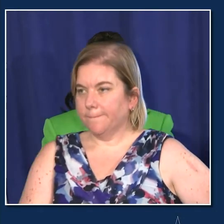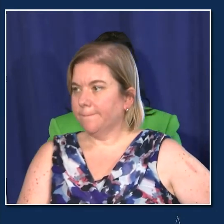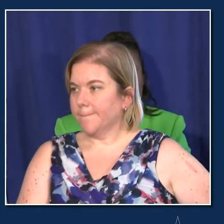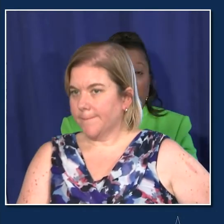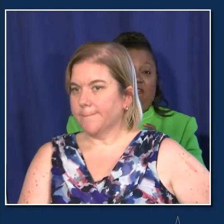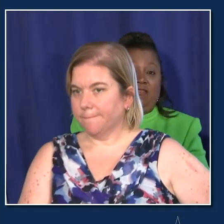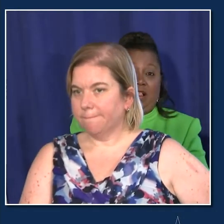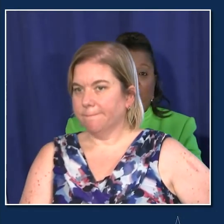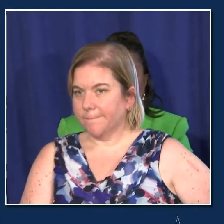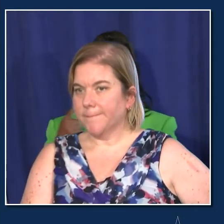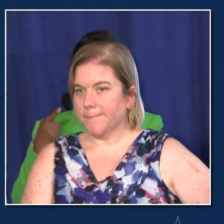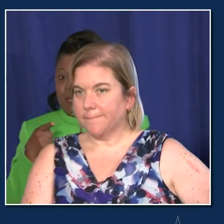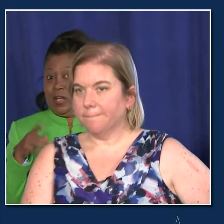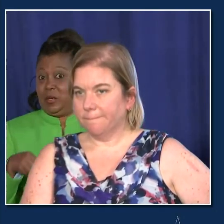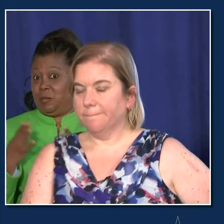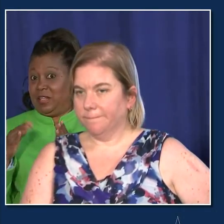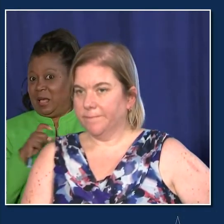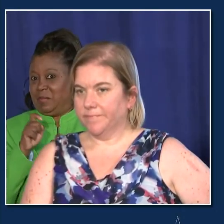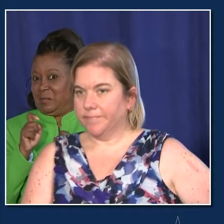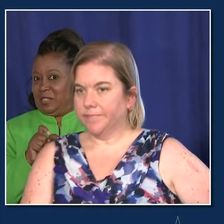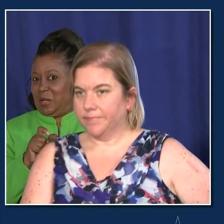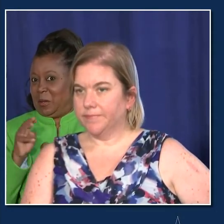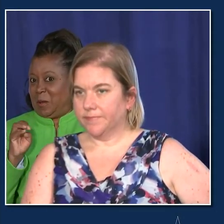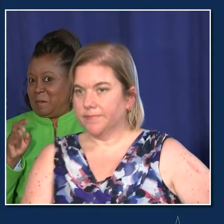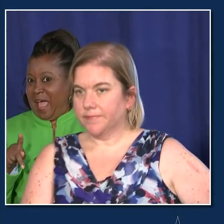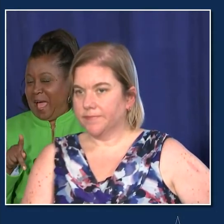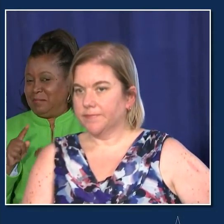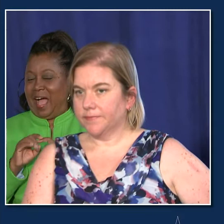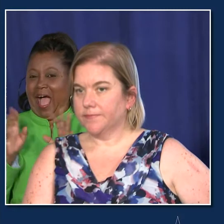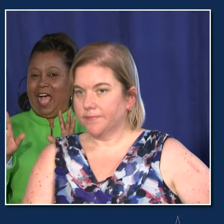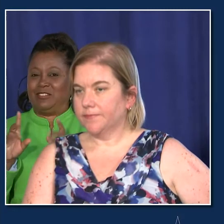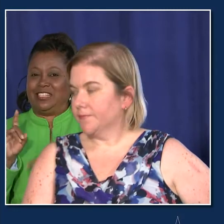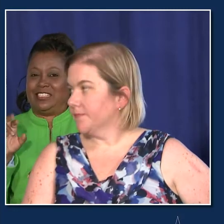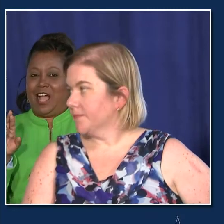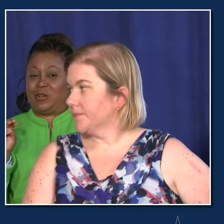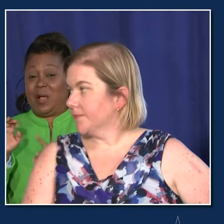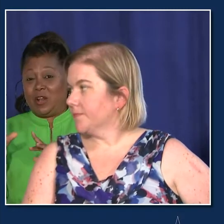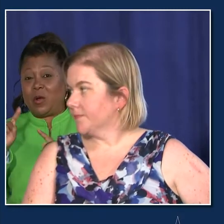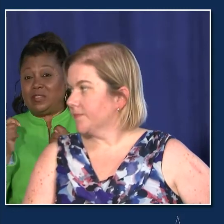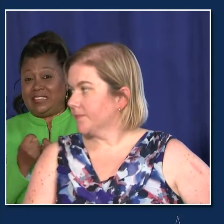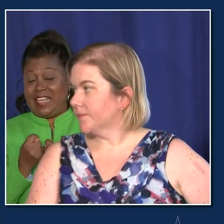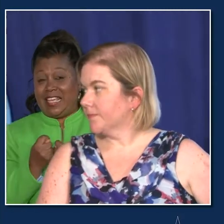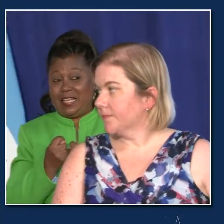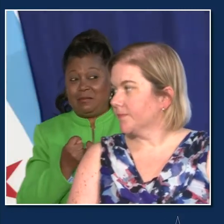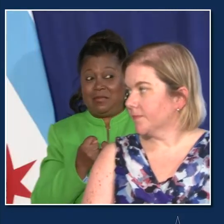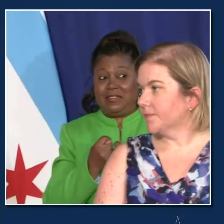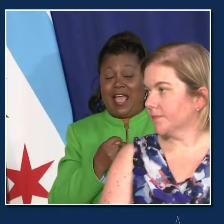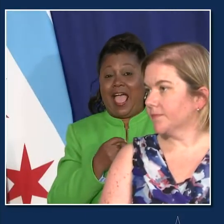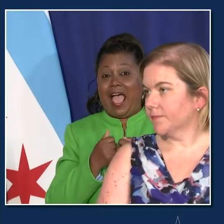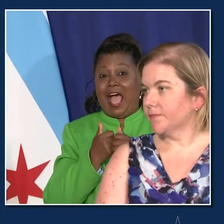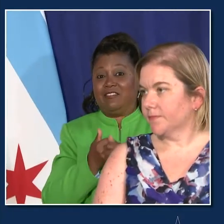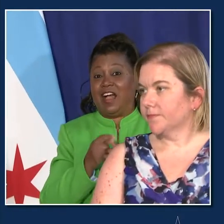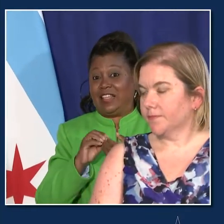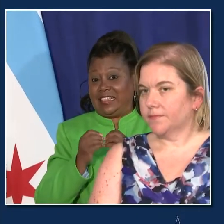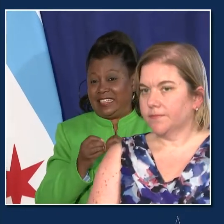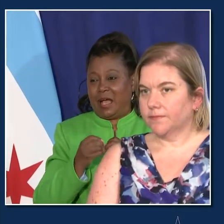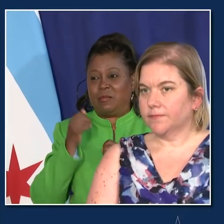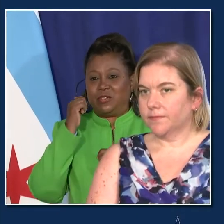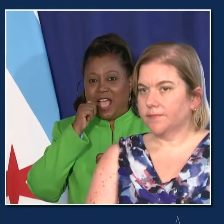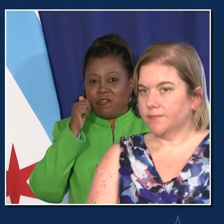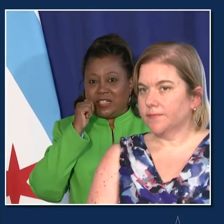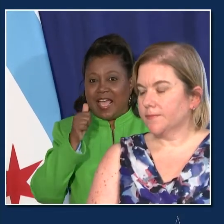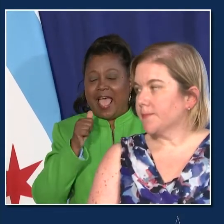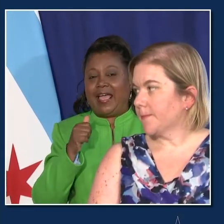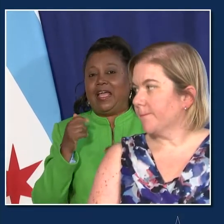your point, to pull up this particular map. Obviously, Dr. Arwady and her team, the epidemiologists, they're following these numbers every single